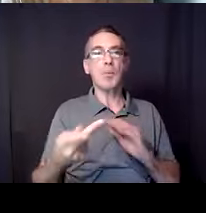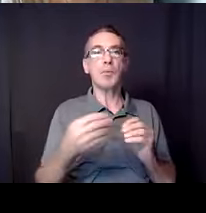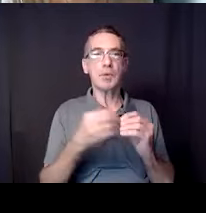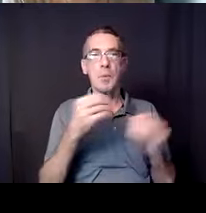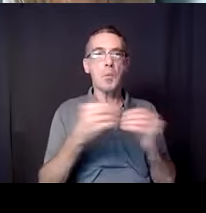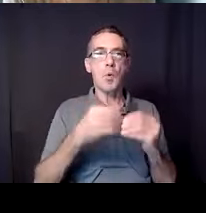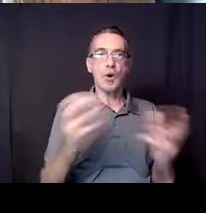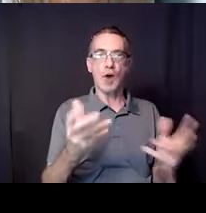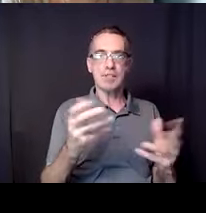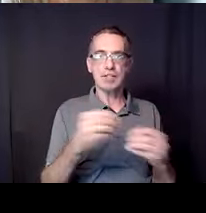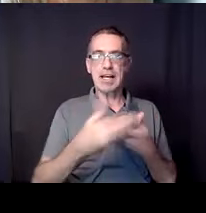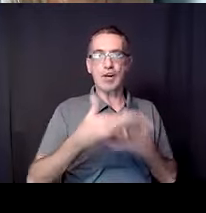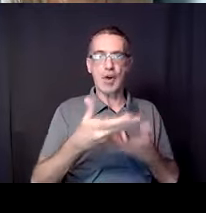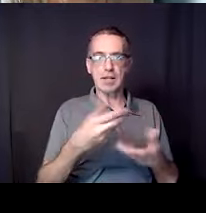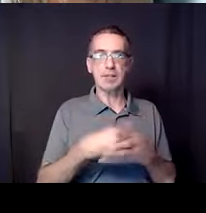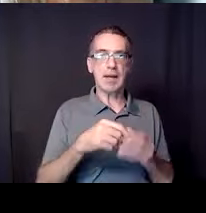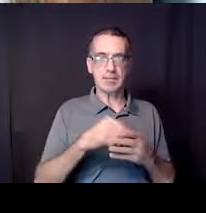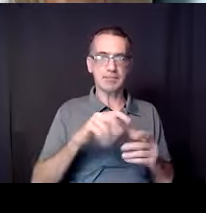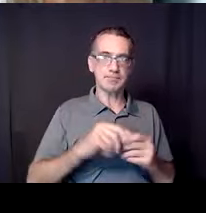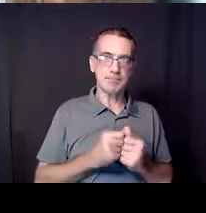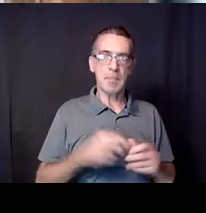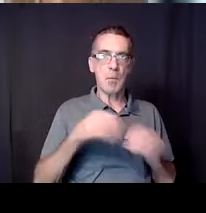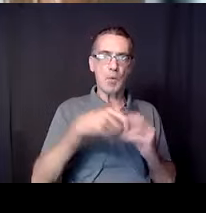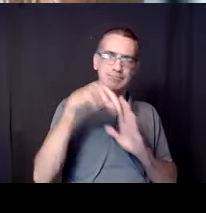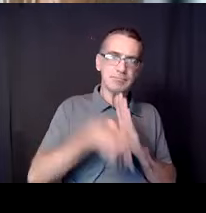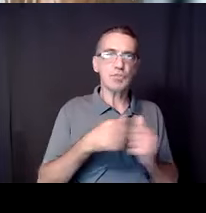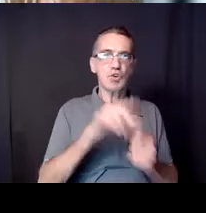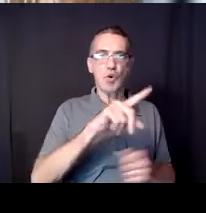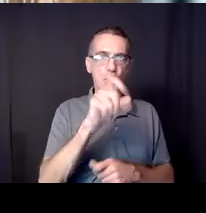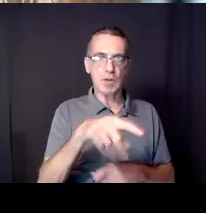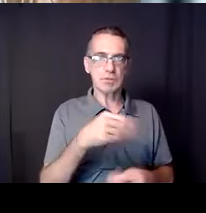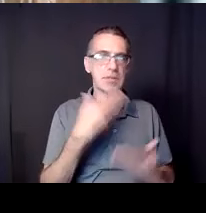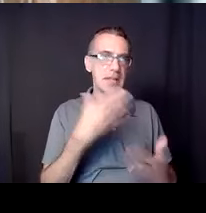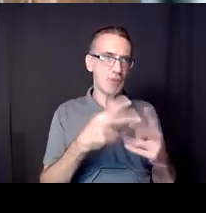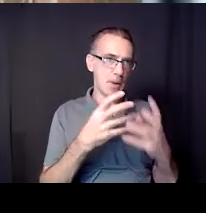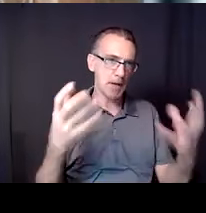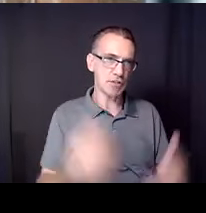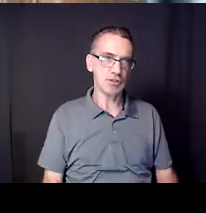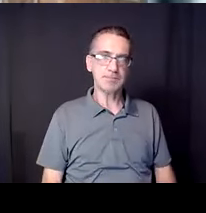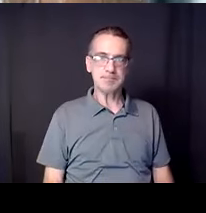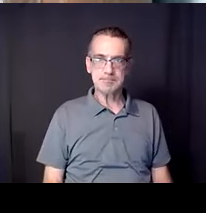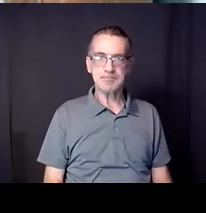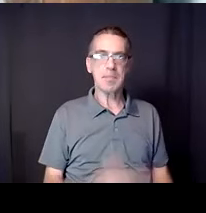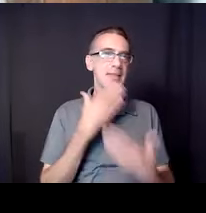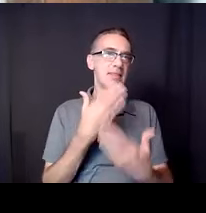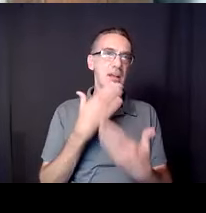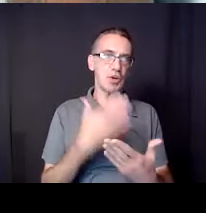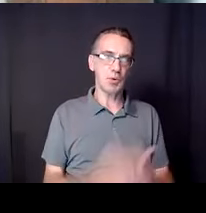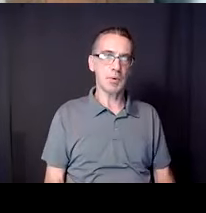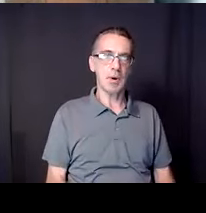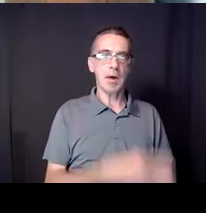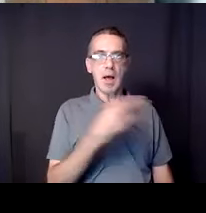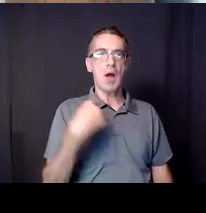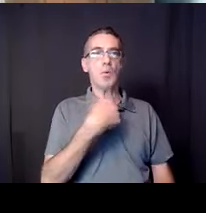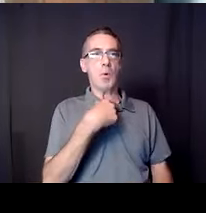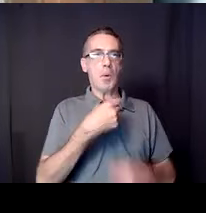little more conversational and interactive and dig into your questions more deeply. So thank you very much. Thank